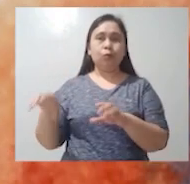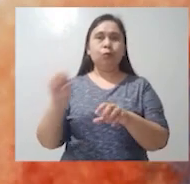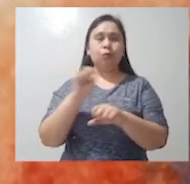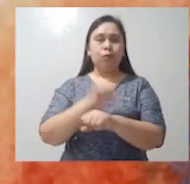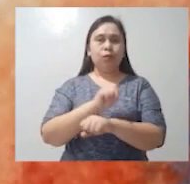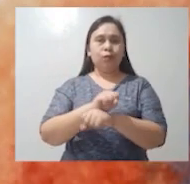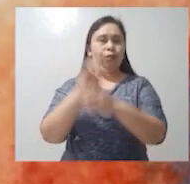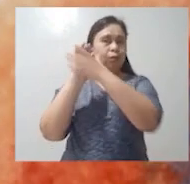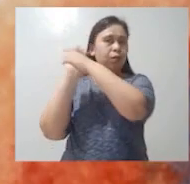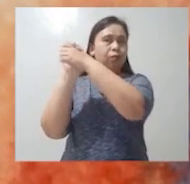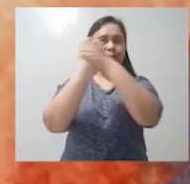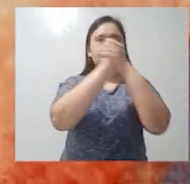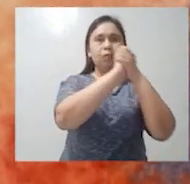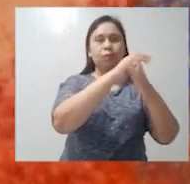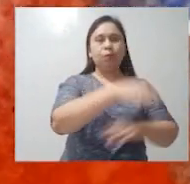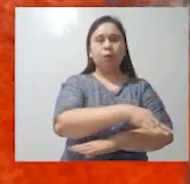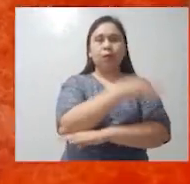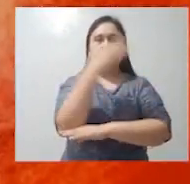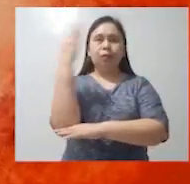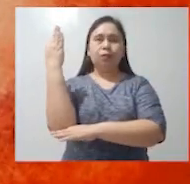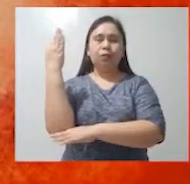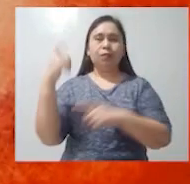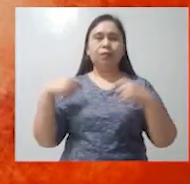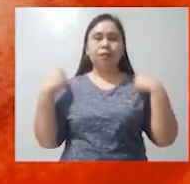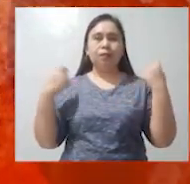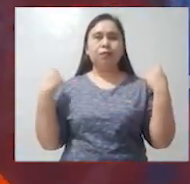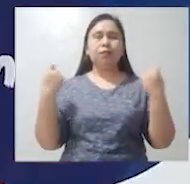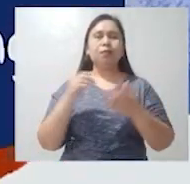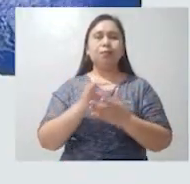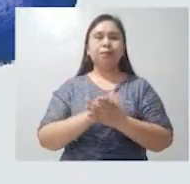Congratulations, Fernandino Teens! Job well done!